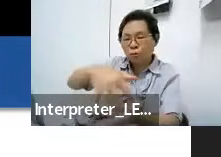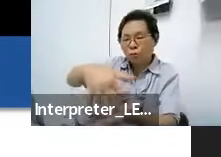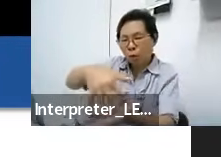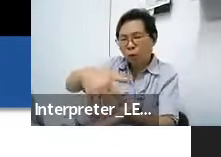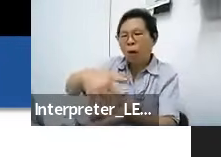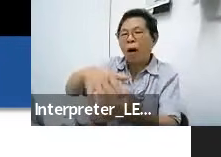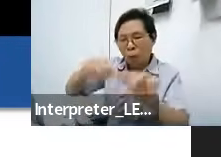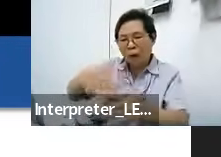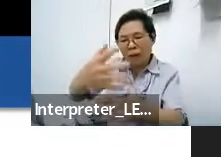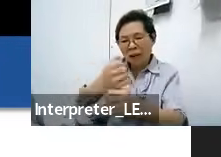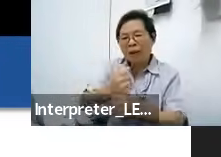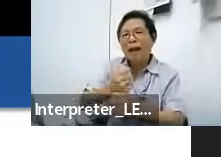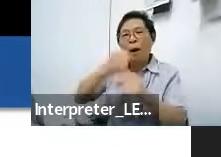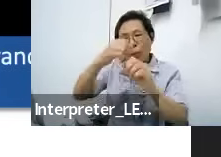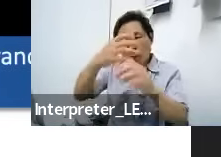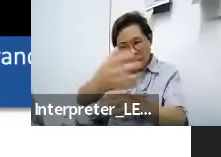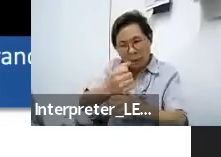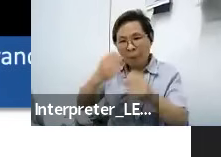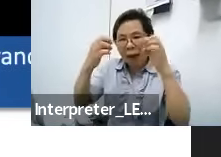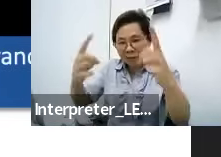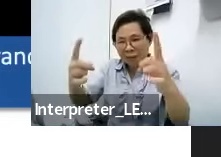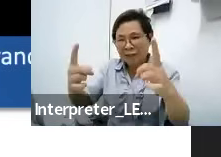situations. Next.